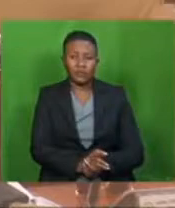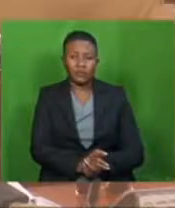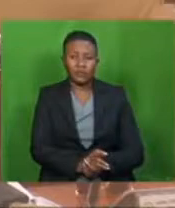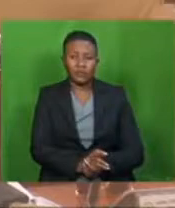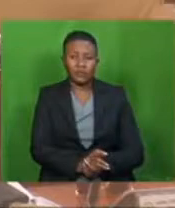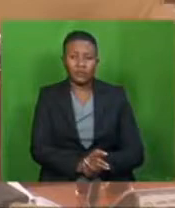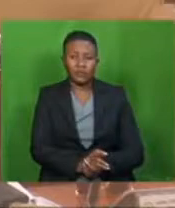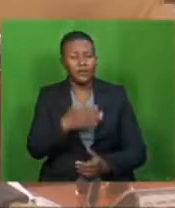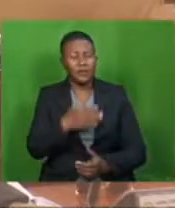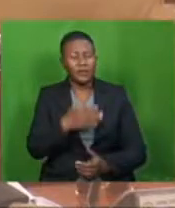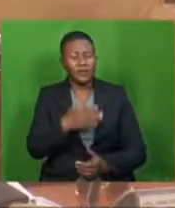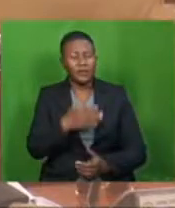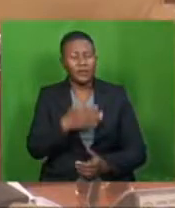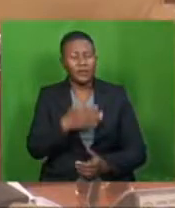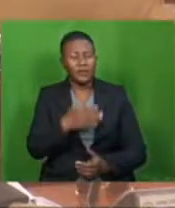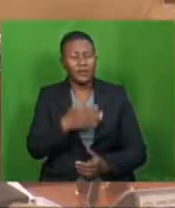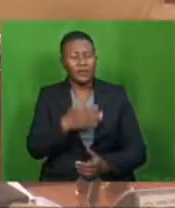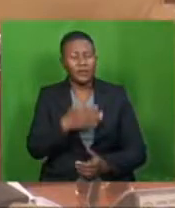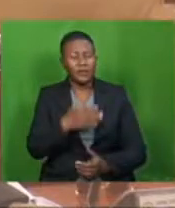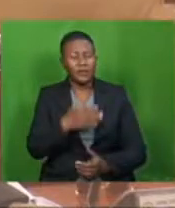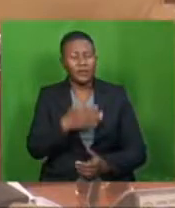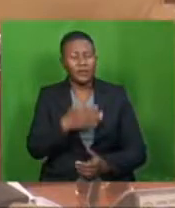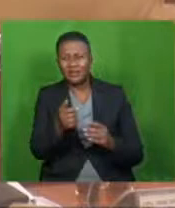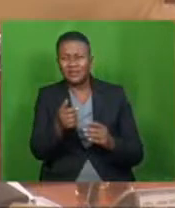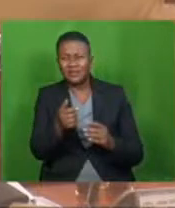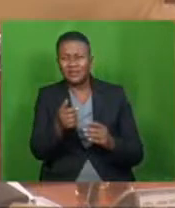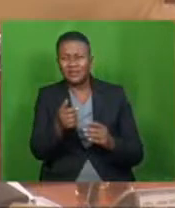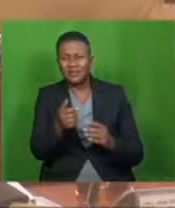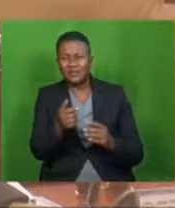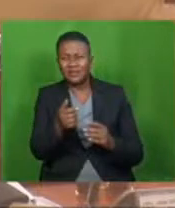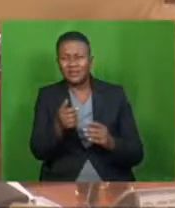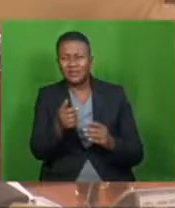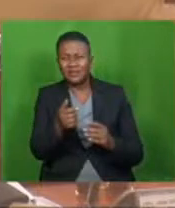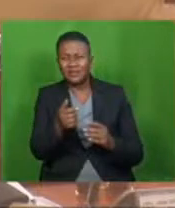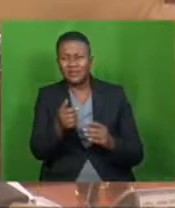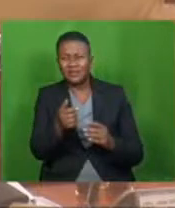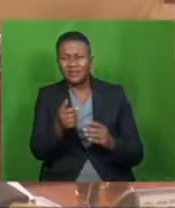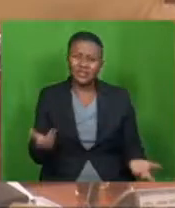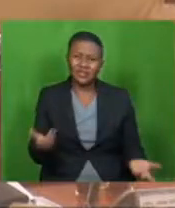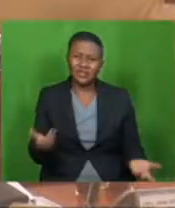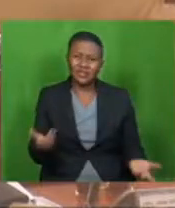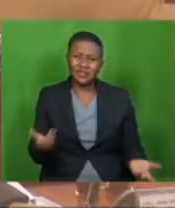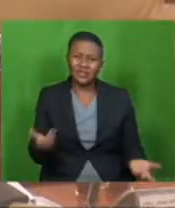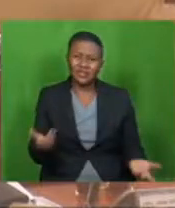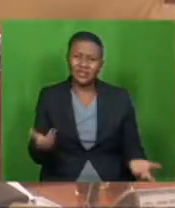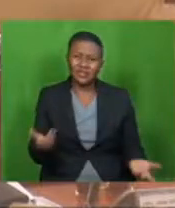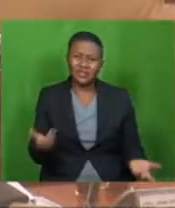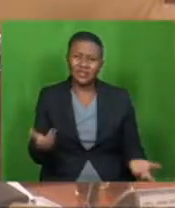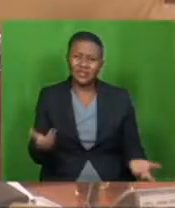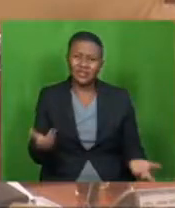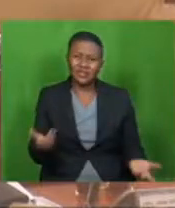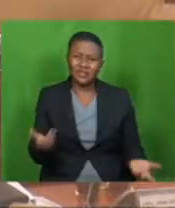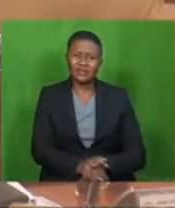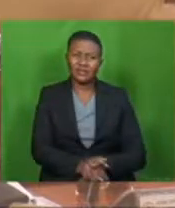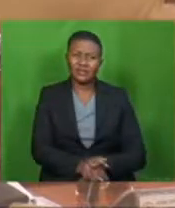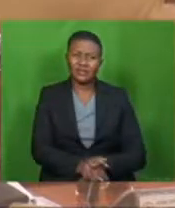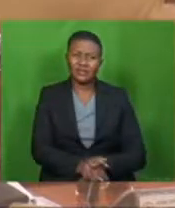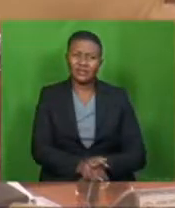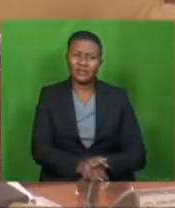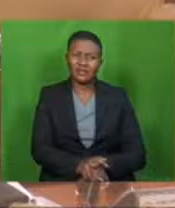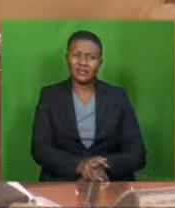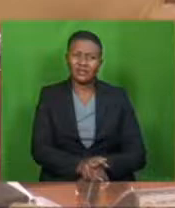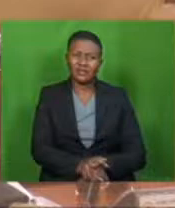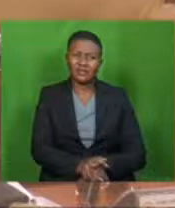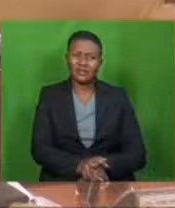hunting me. He wants you to, leader, he has not invited you. He has not invited you, leader. He wants you to will Winneba forever. Encouraging